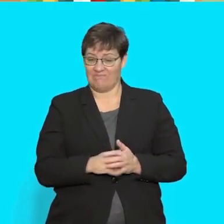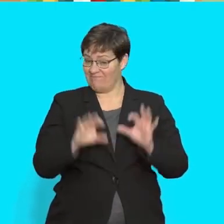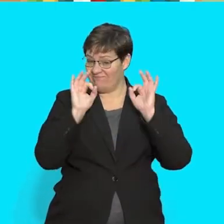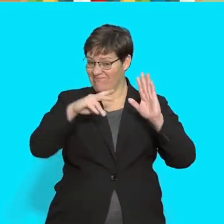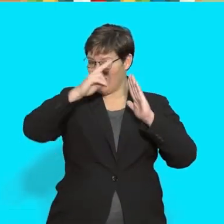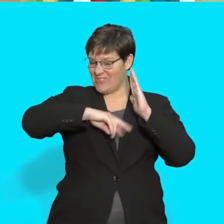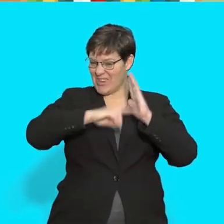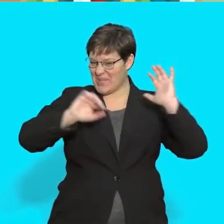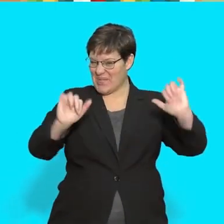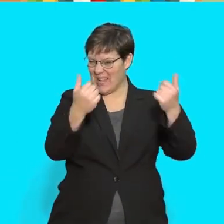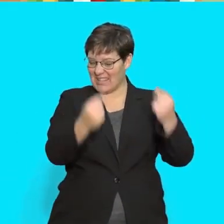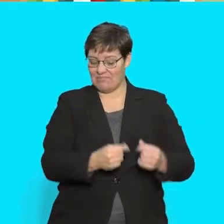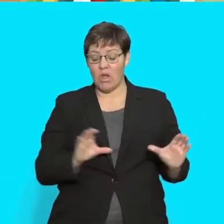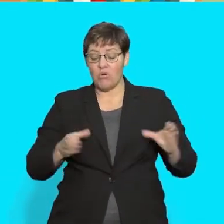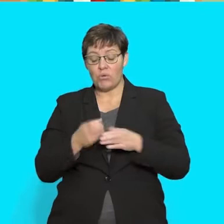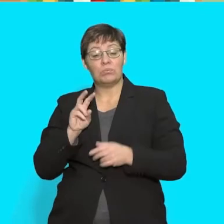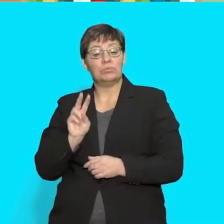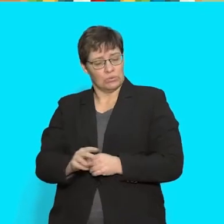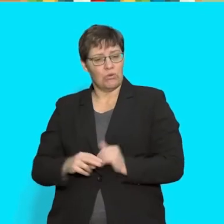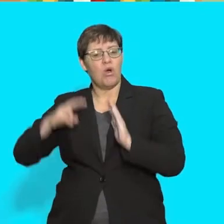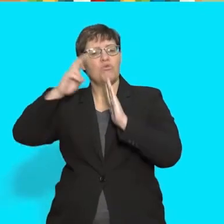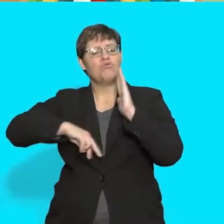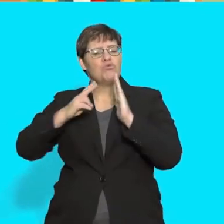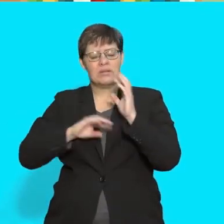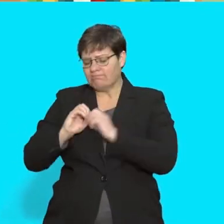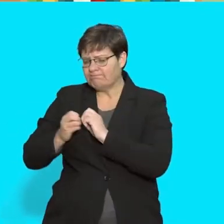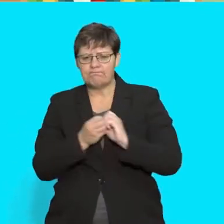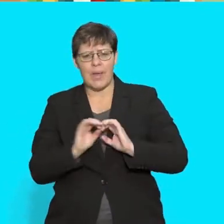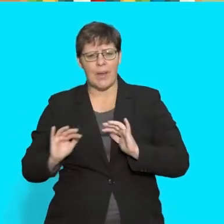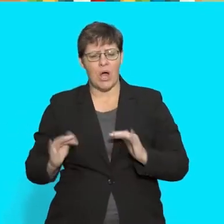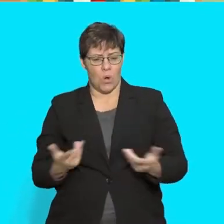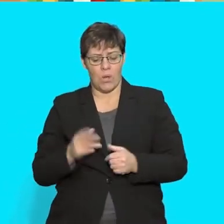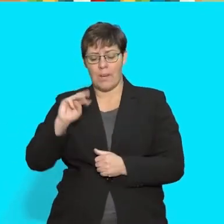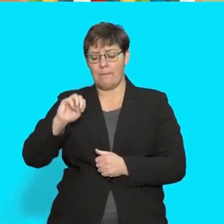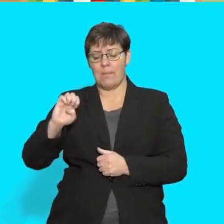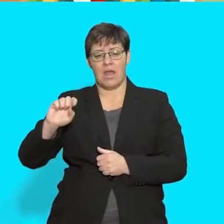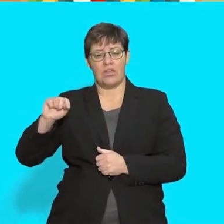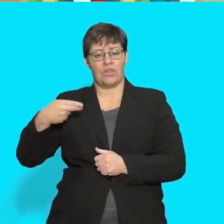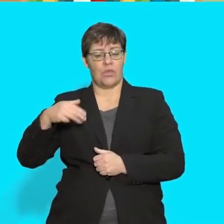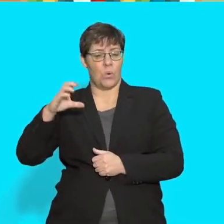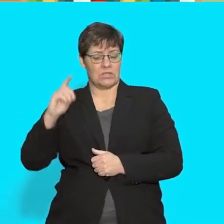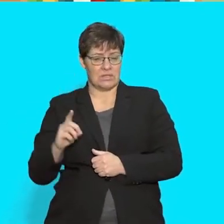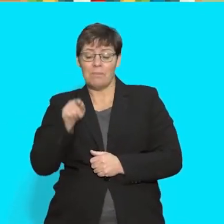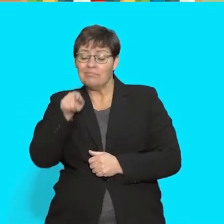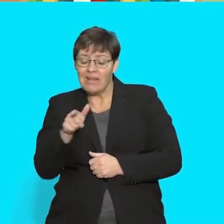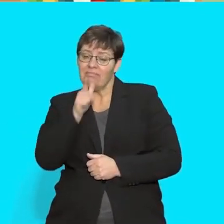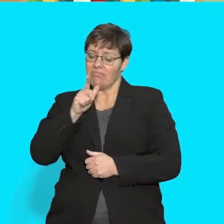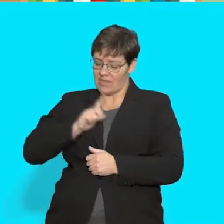Fabulous reading! Group 2, let's read the method now. The method tells us what we need to